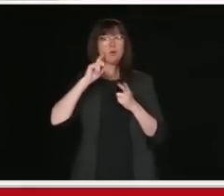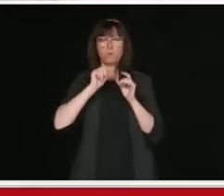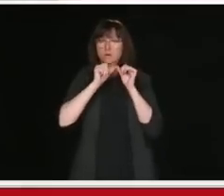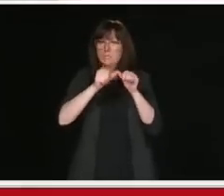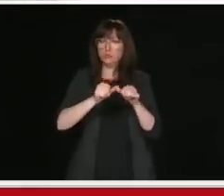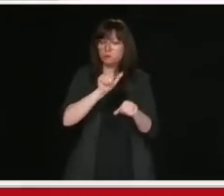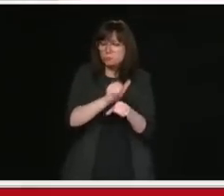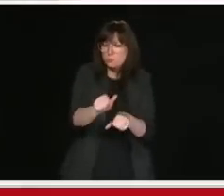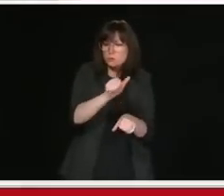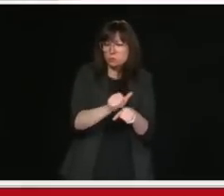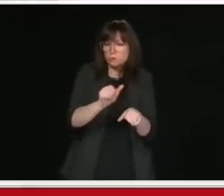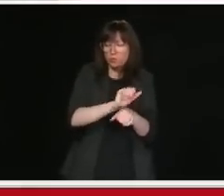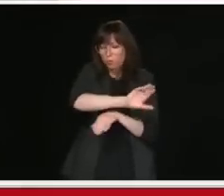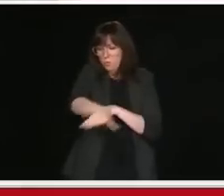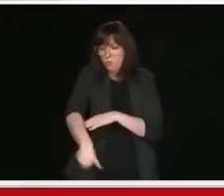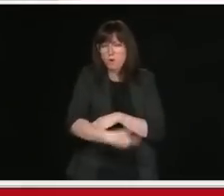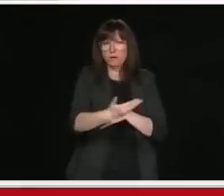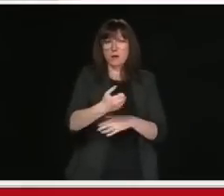just that.